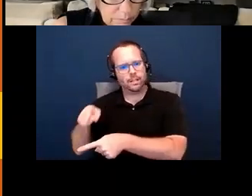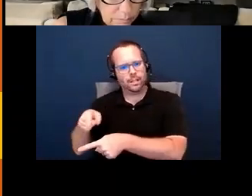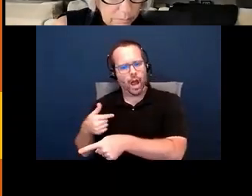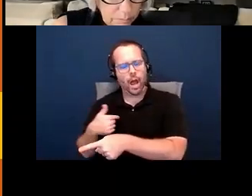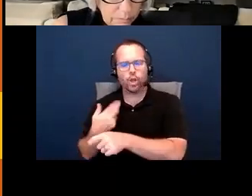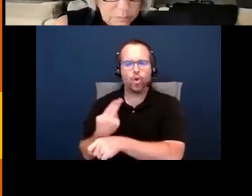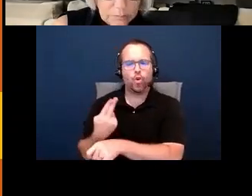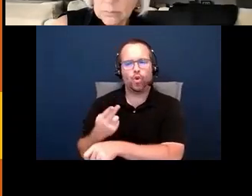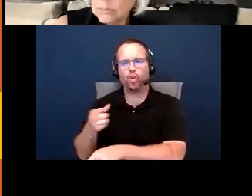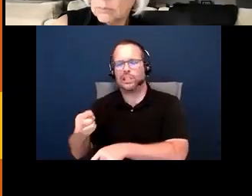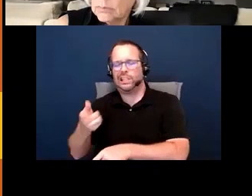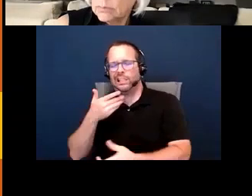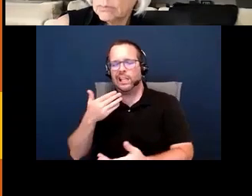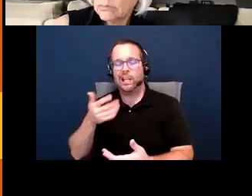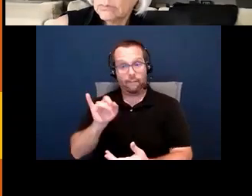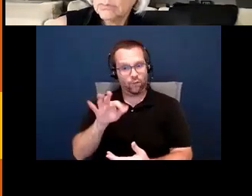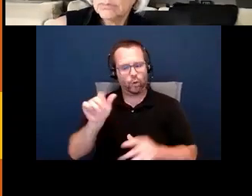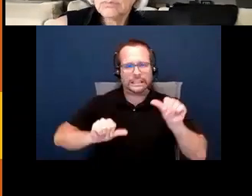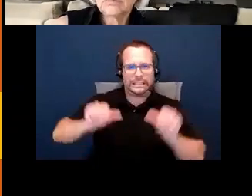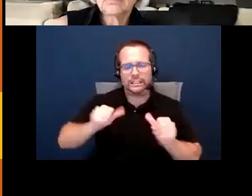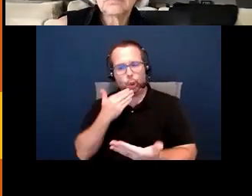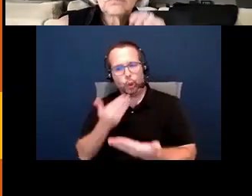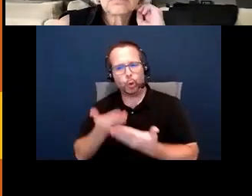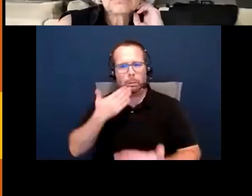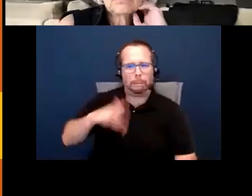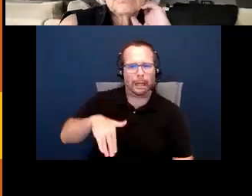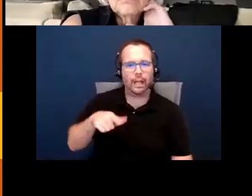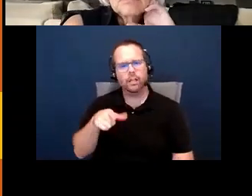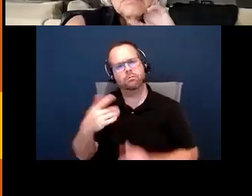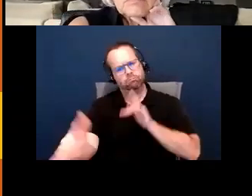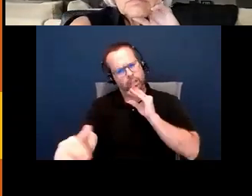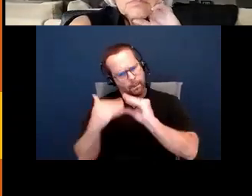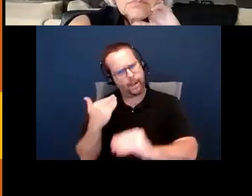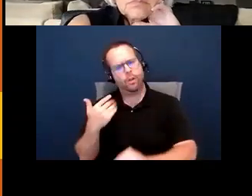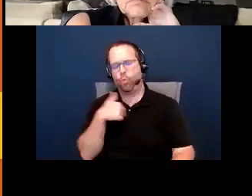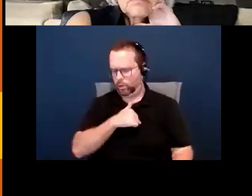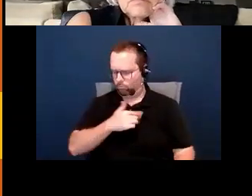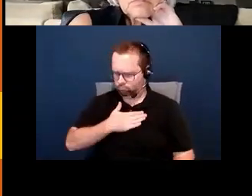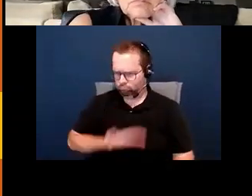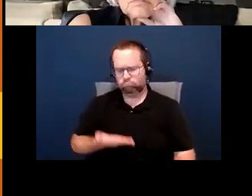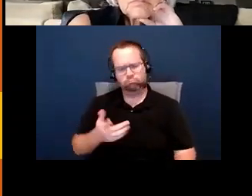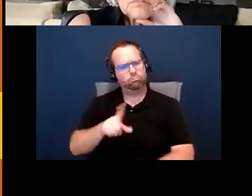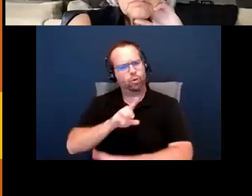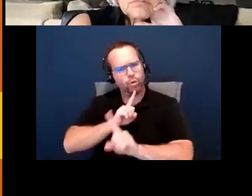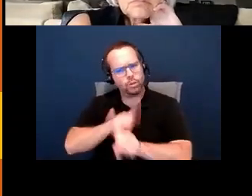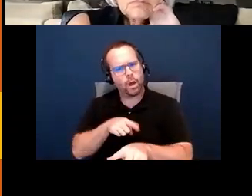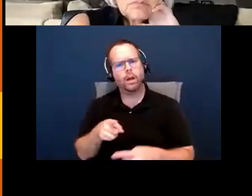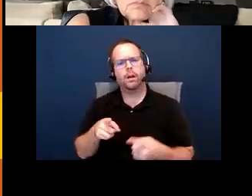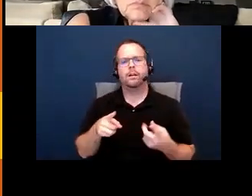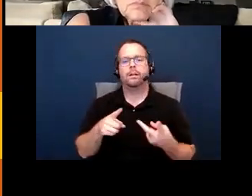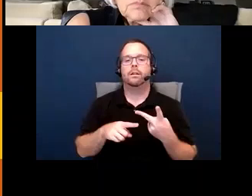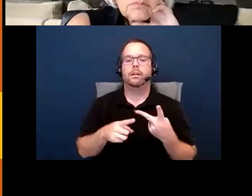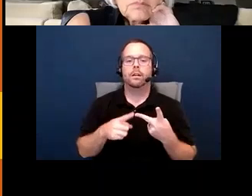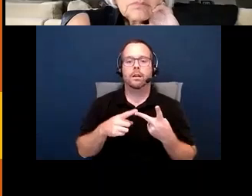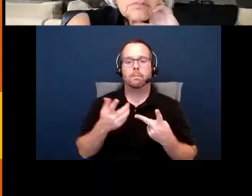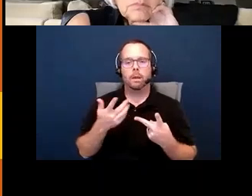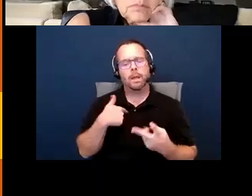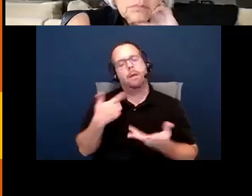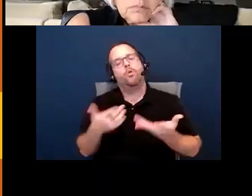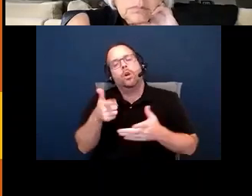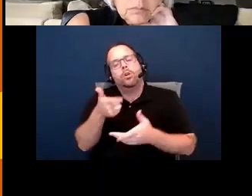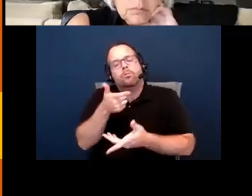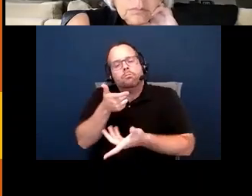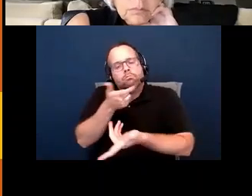to us. And you can always email us directly. We will respond to you, and it may even ask you for more information about the data set,